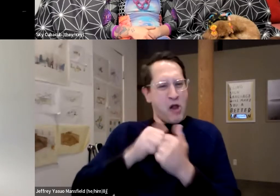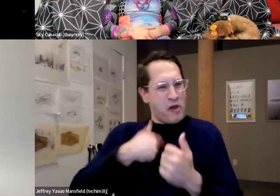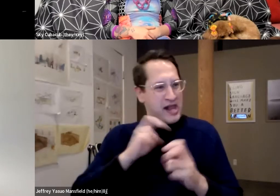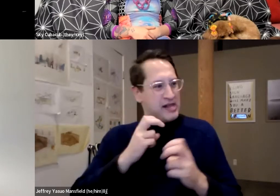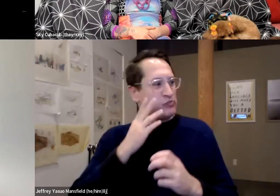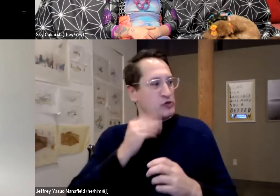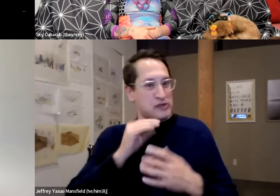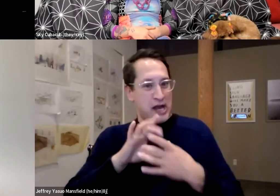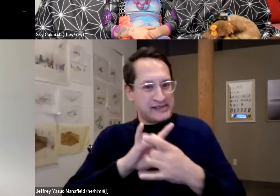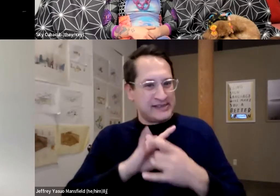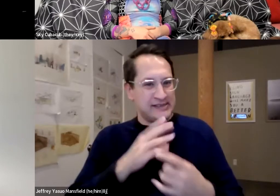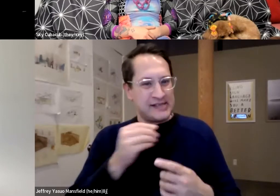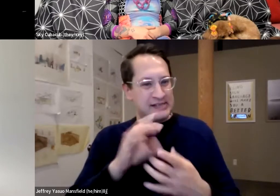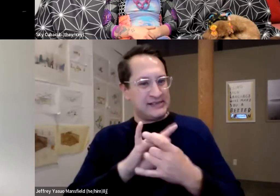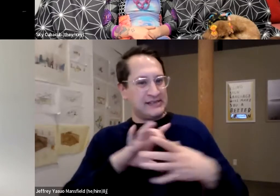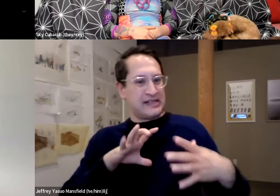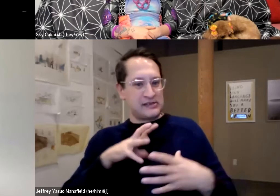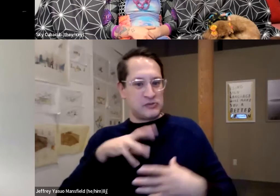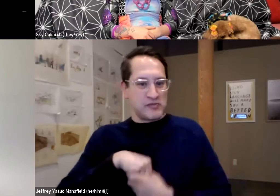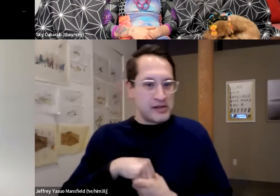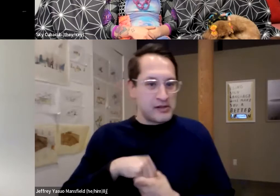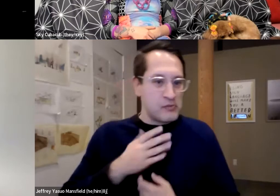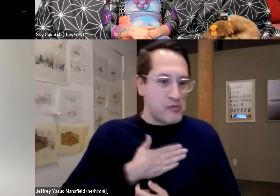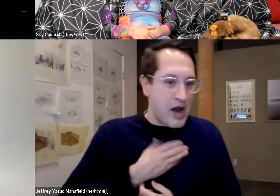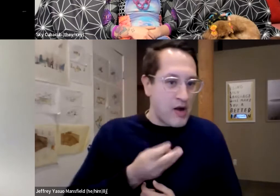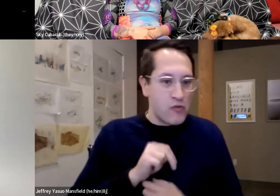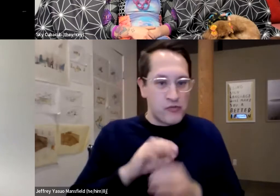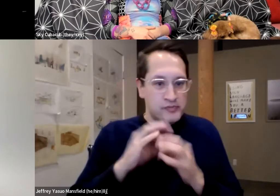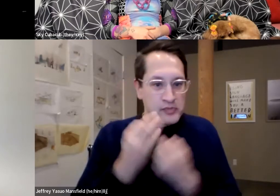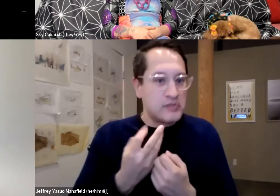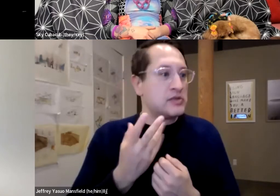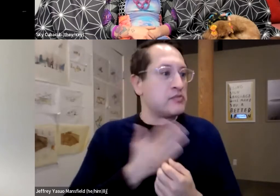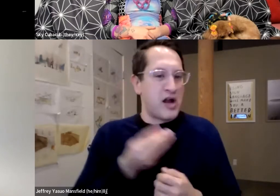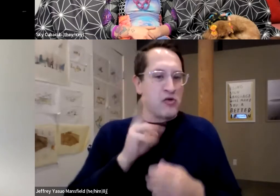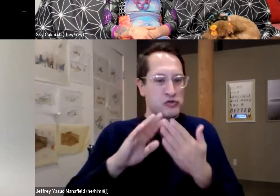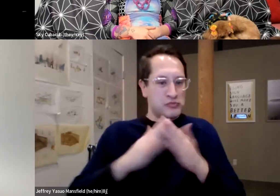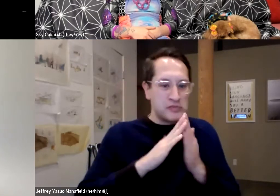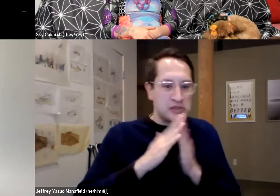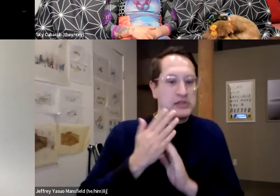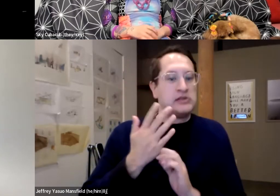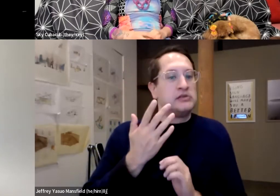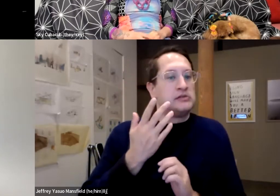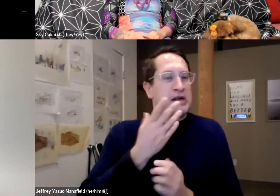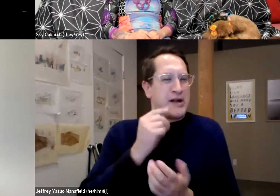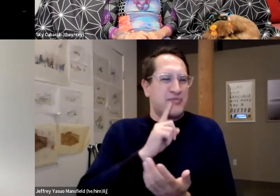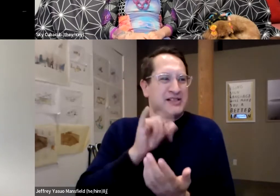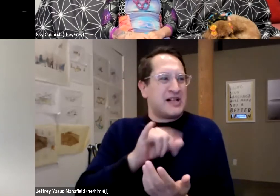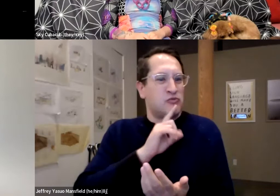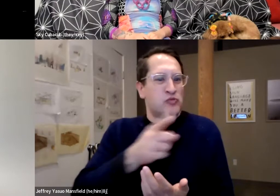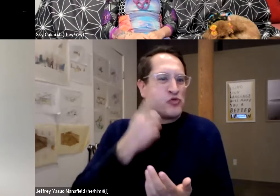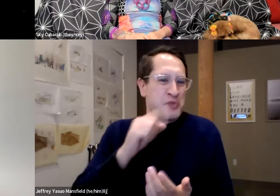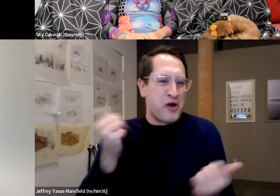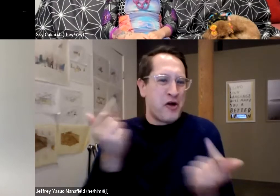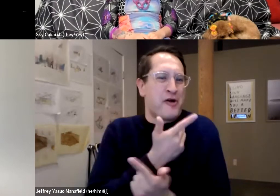but how do I have a connection and an experience and a disconnection within my own family, within my own